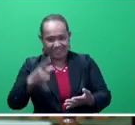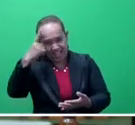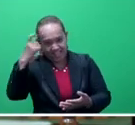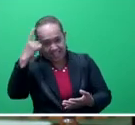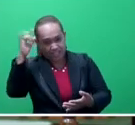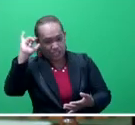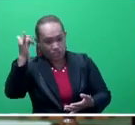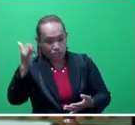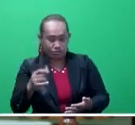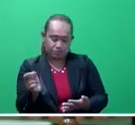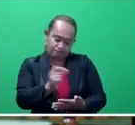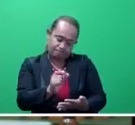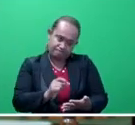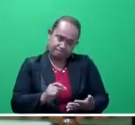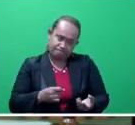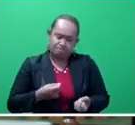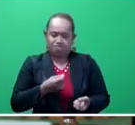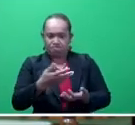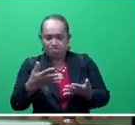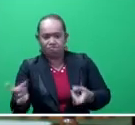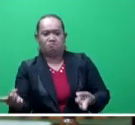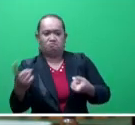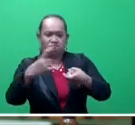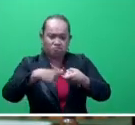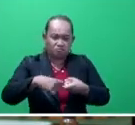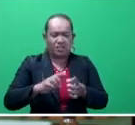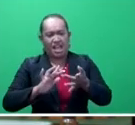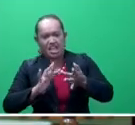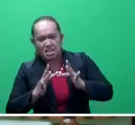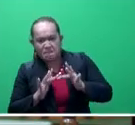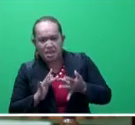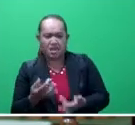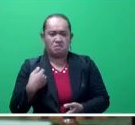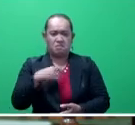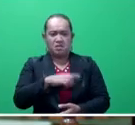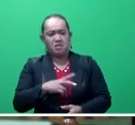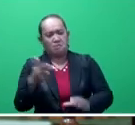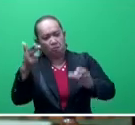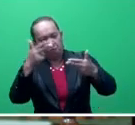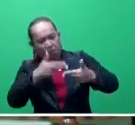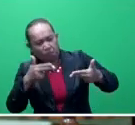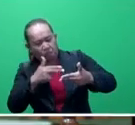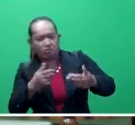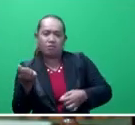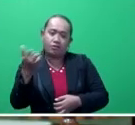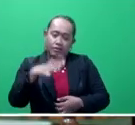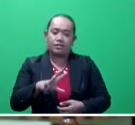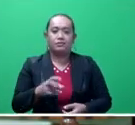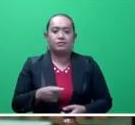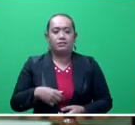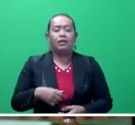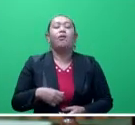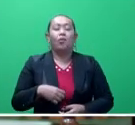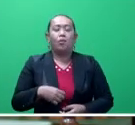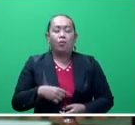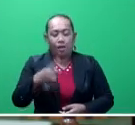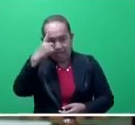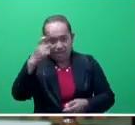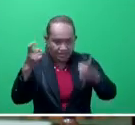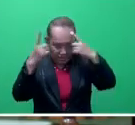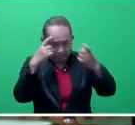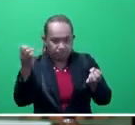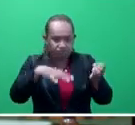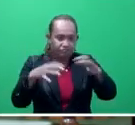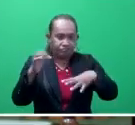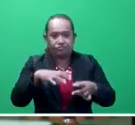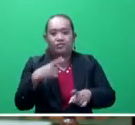us, spoke with us, or wrote to us about the challenges they faced and shared constructive suggestions and ideas about the budget. We